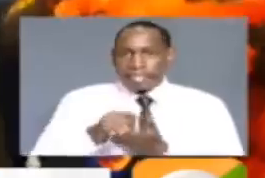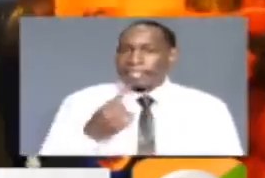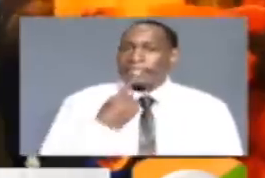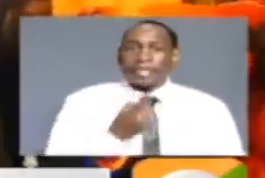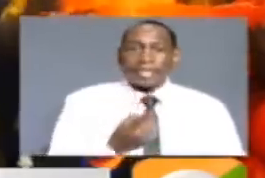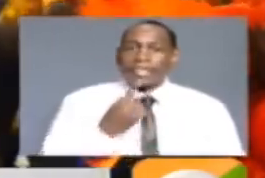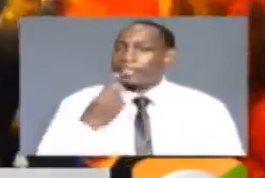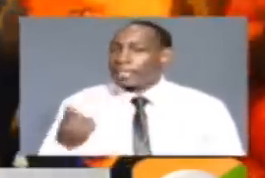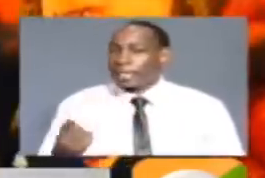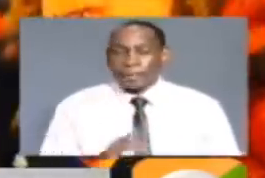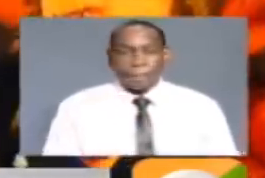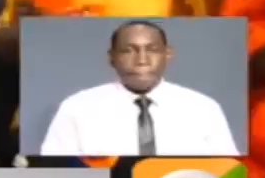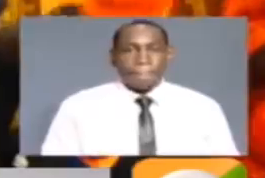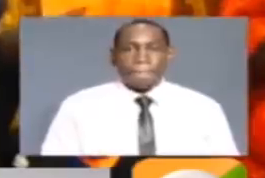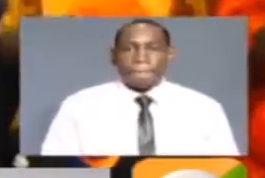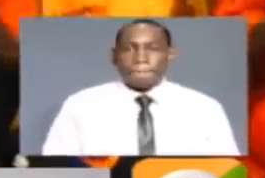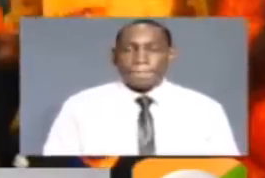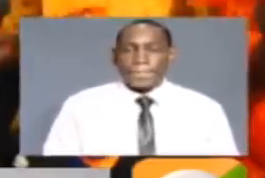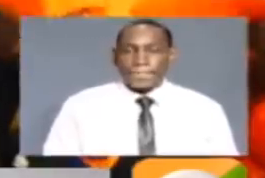about.